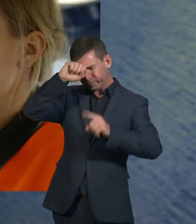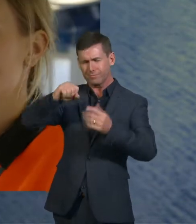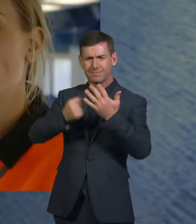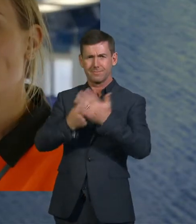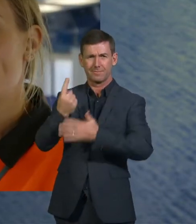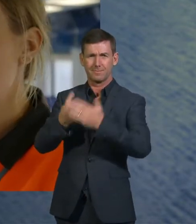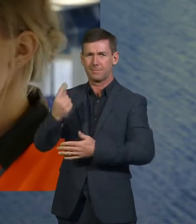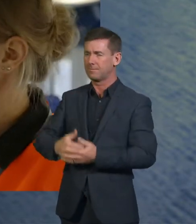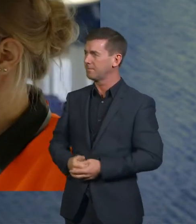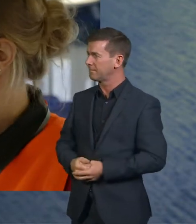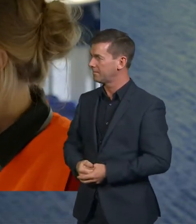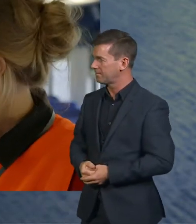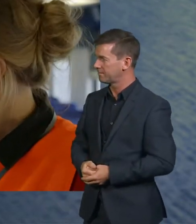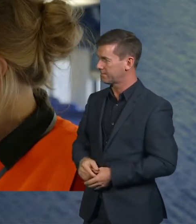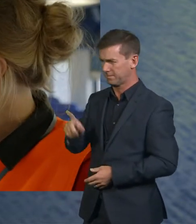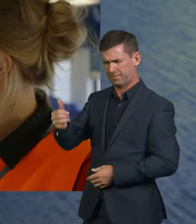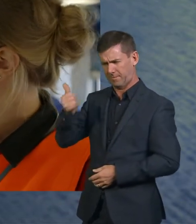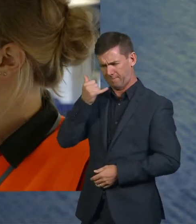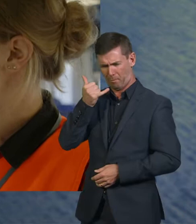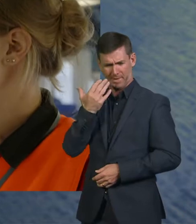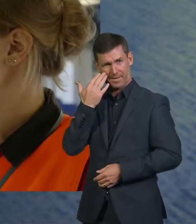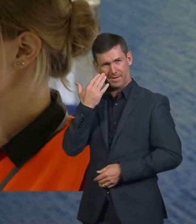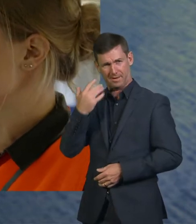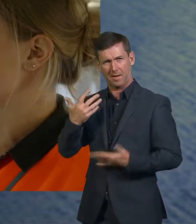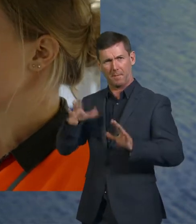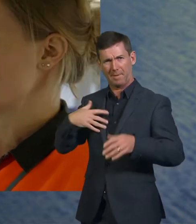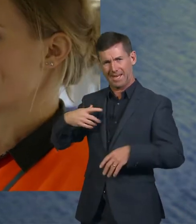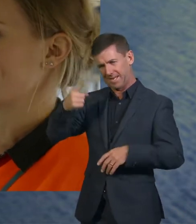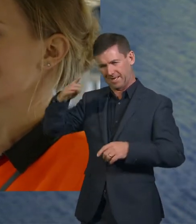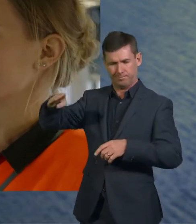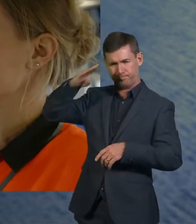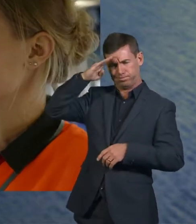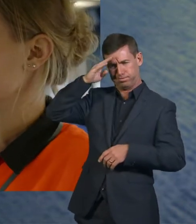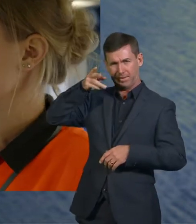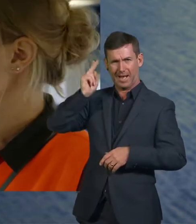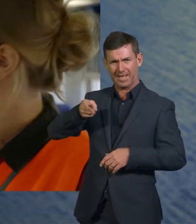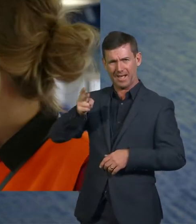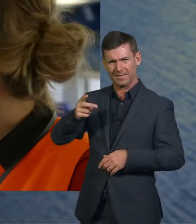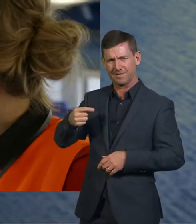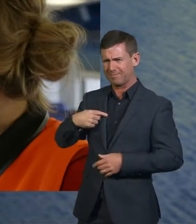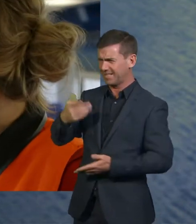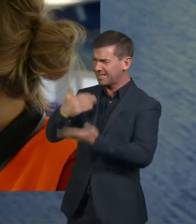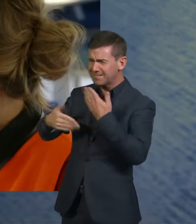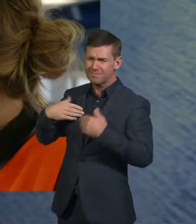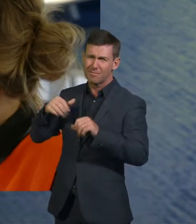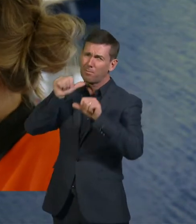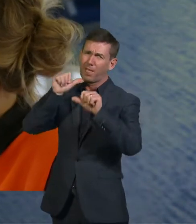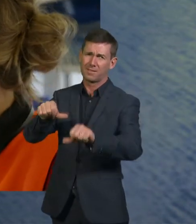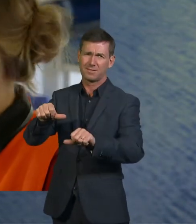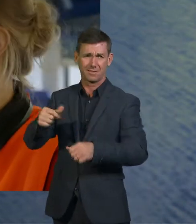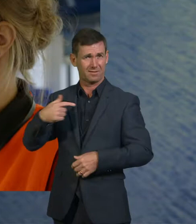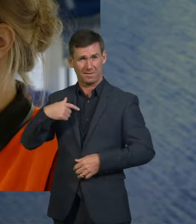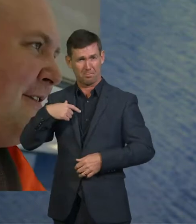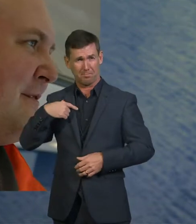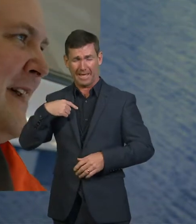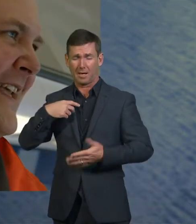said, found someone else to hit my head on. I said, oh, what would that be? And he had to describe where it was. And I said, oh, bless you. Found pretty much everything. To hit